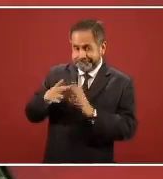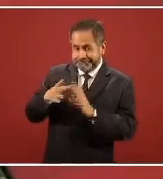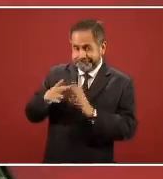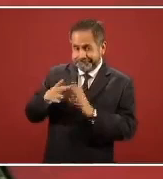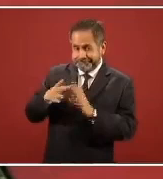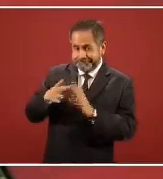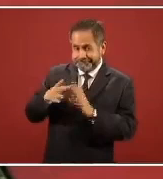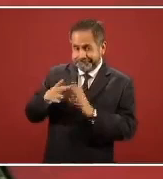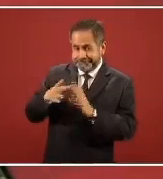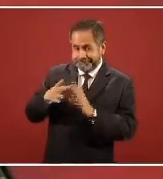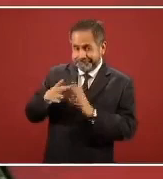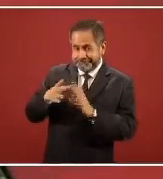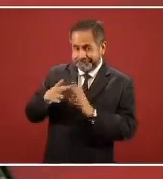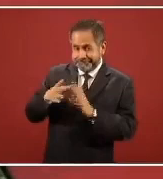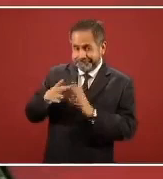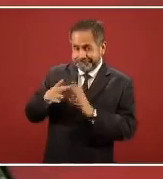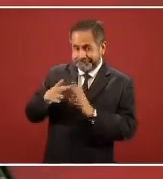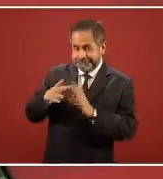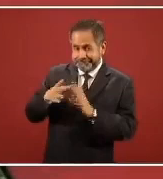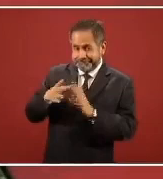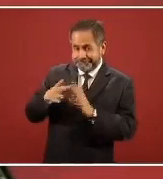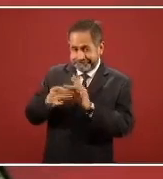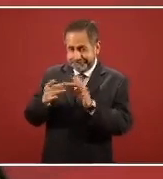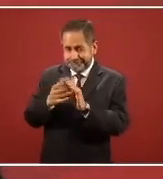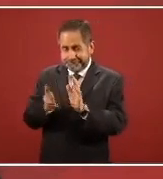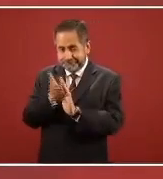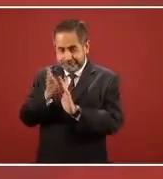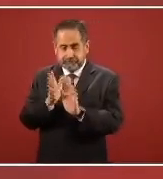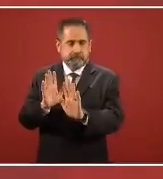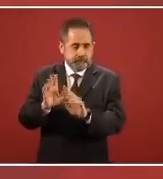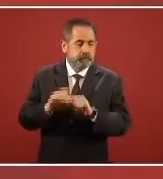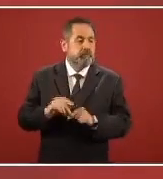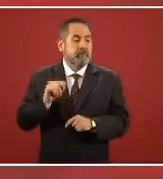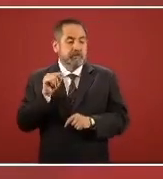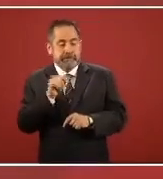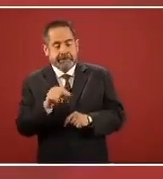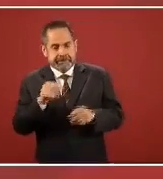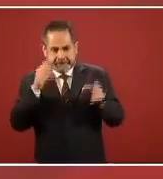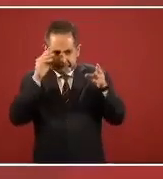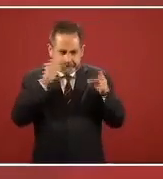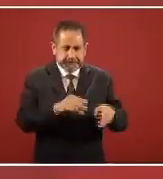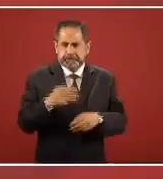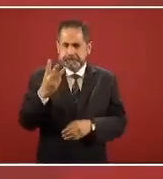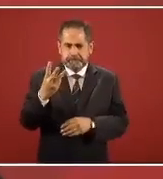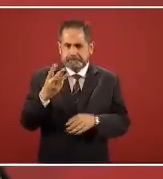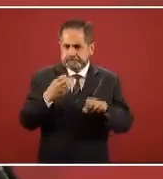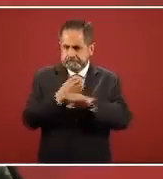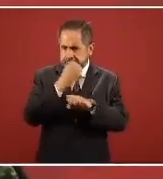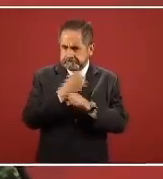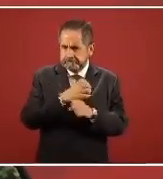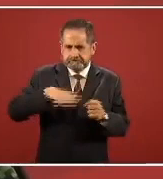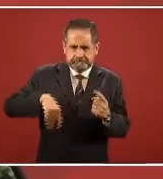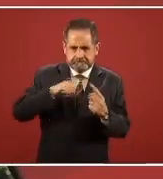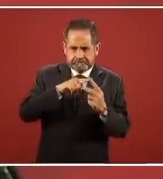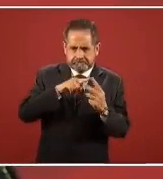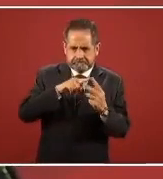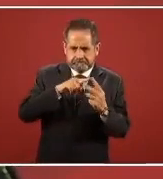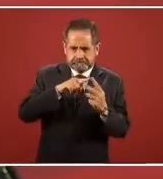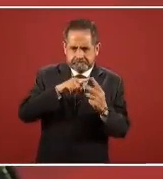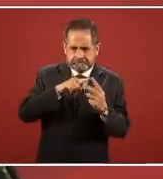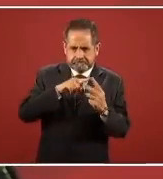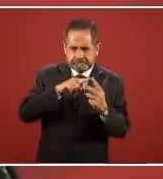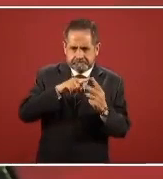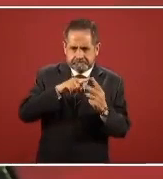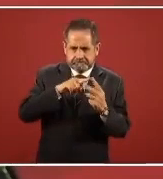they can construct the barracks, like I said earlier. Entraron en esos tres estados. De tal manera que and